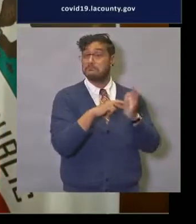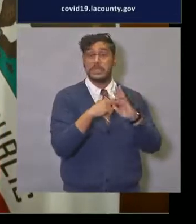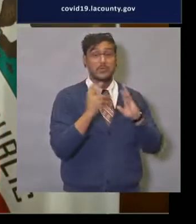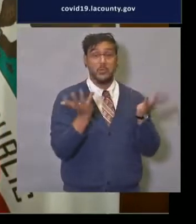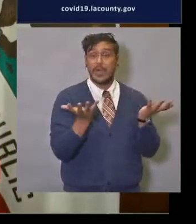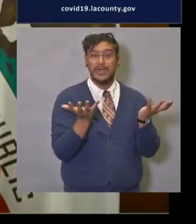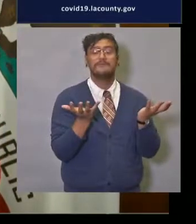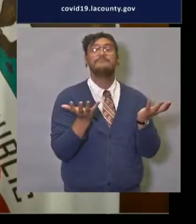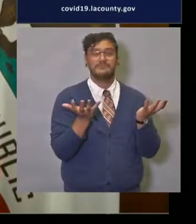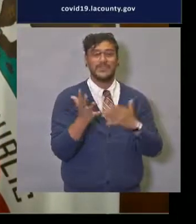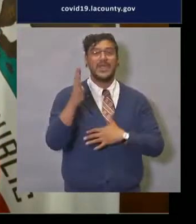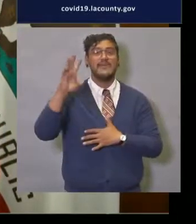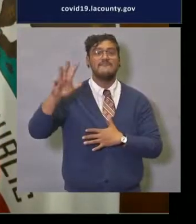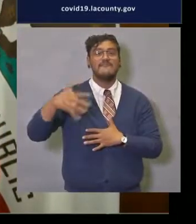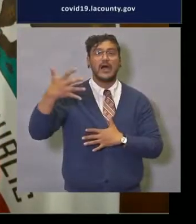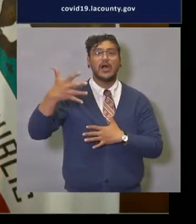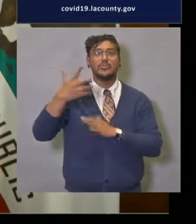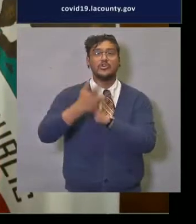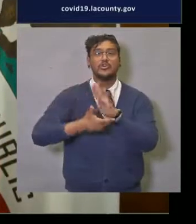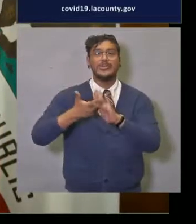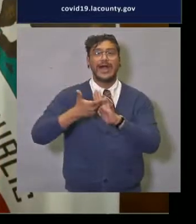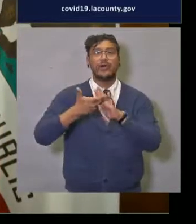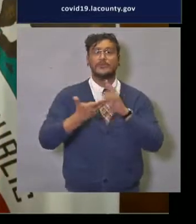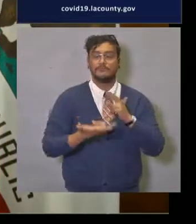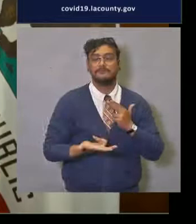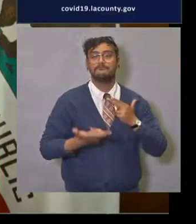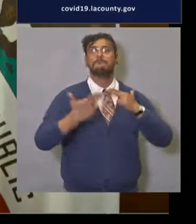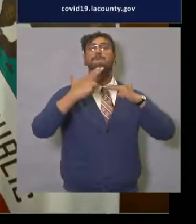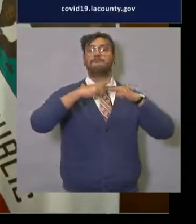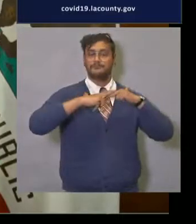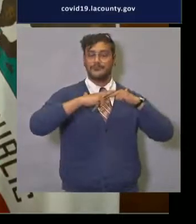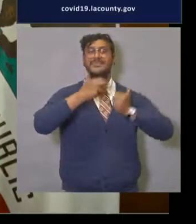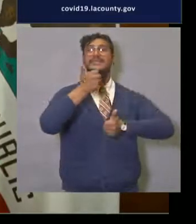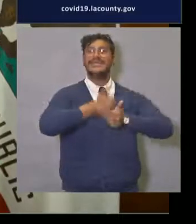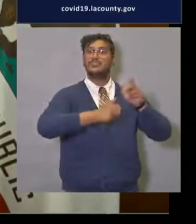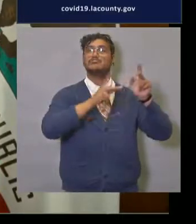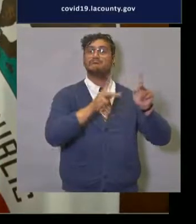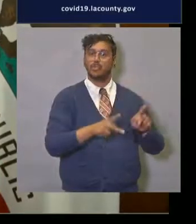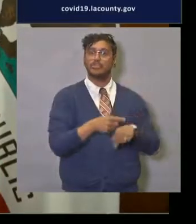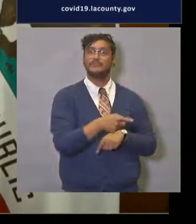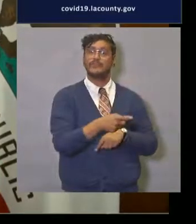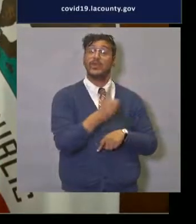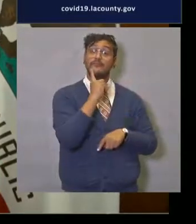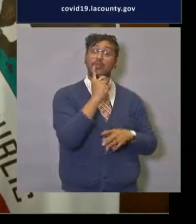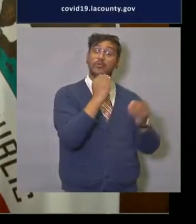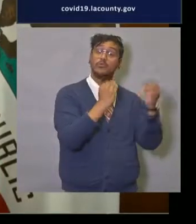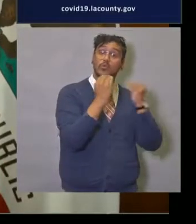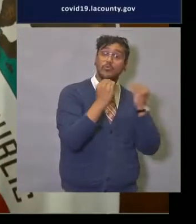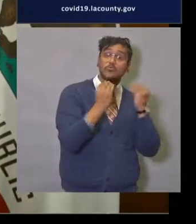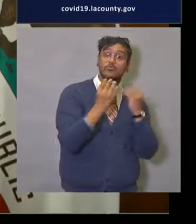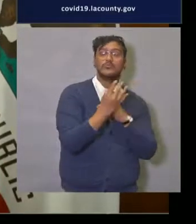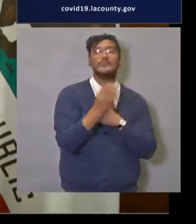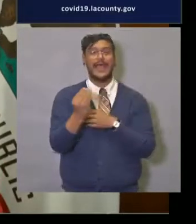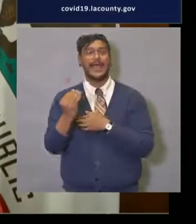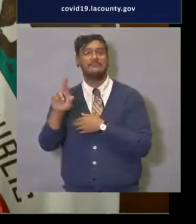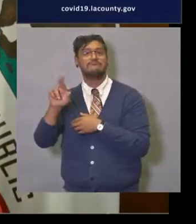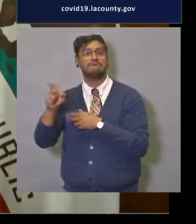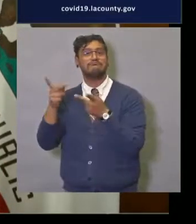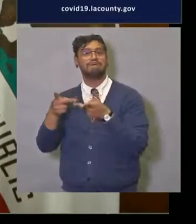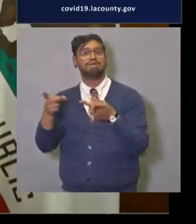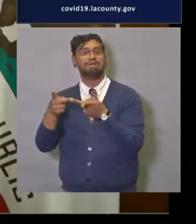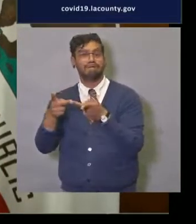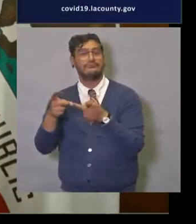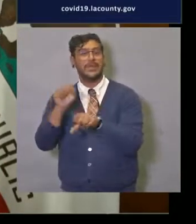with urgency to support just compensation for grocery and drug retail employees. And I'd like